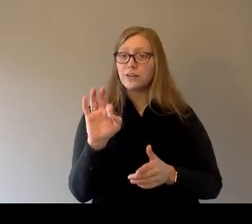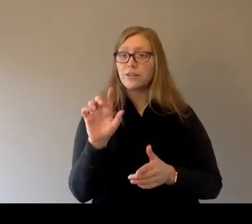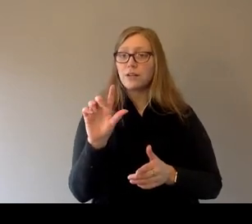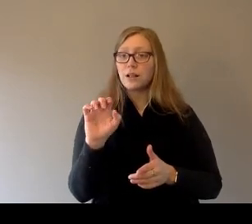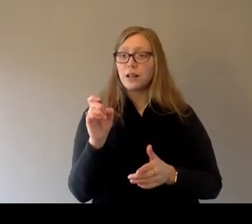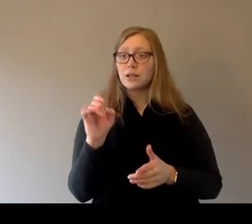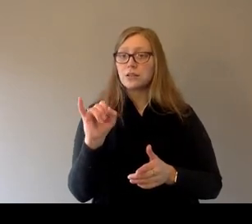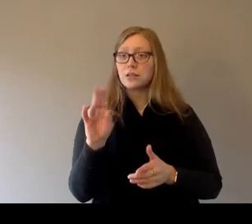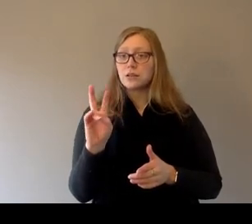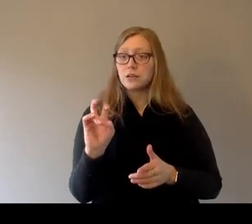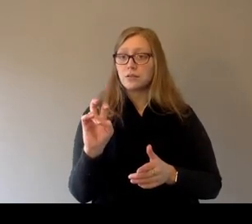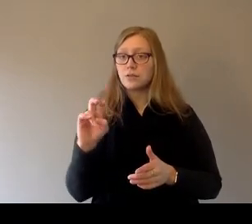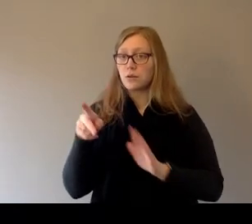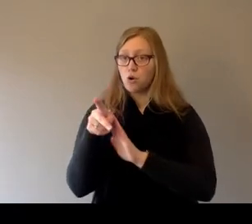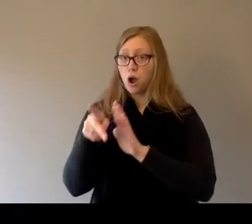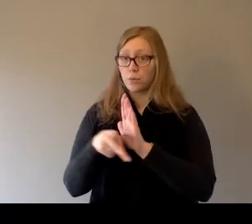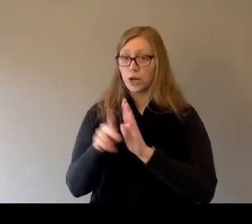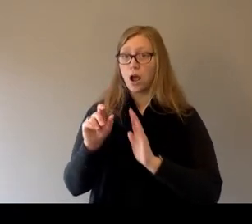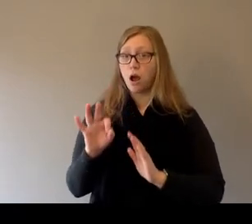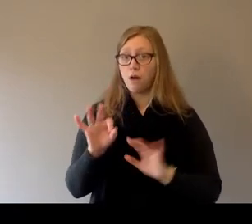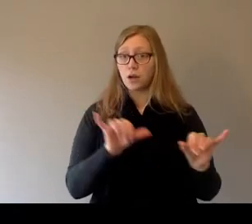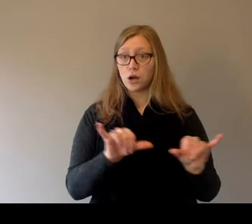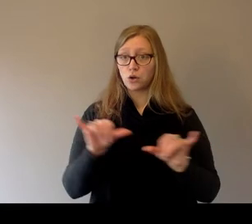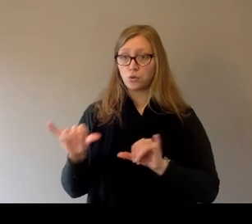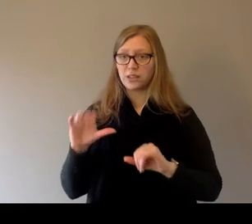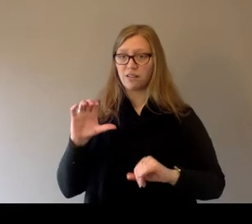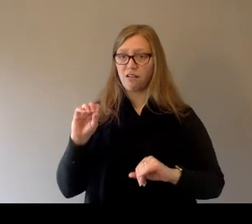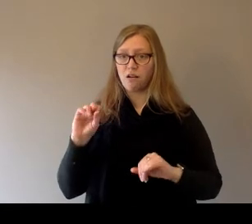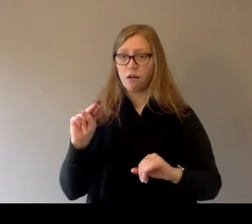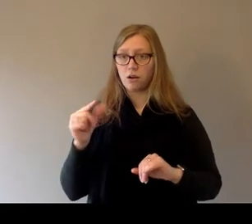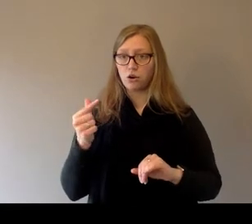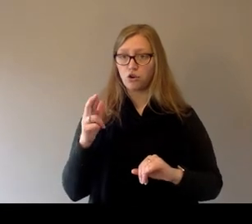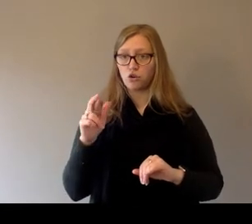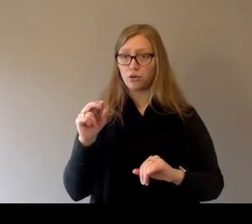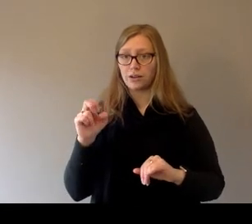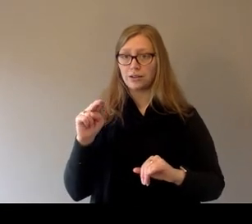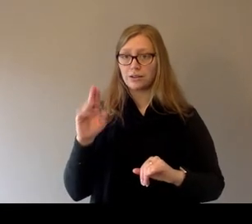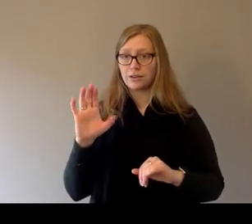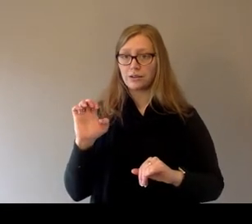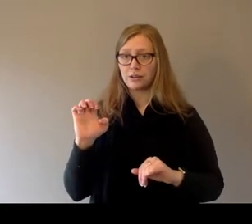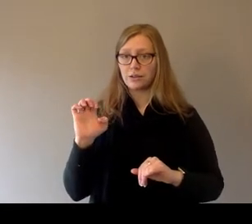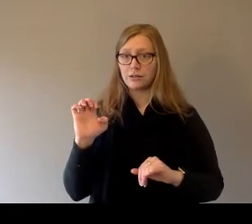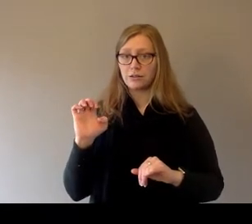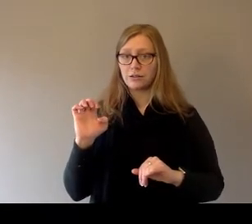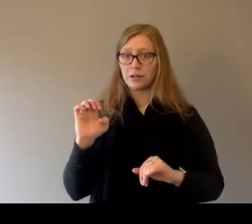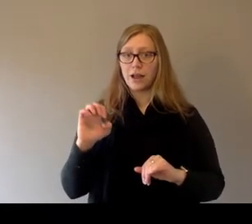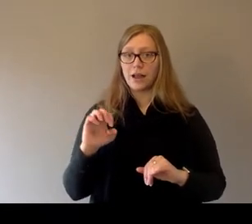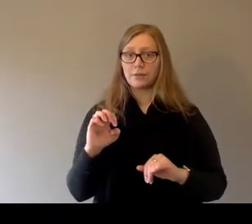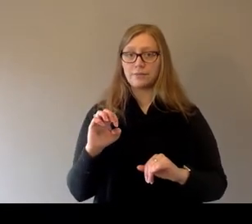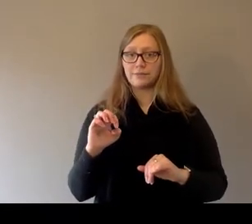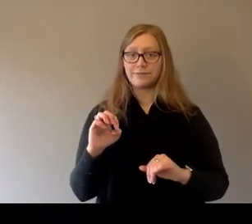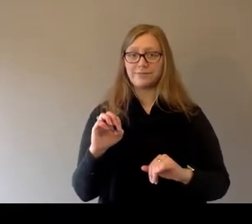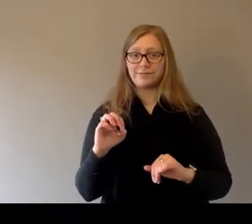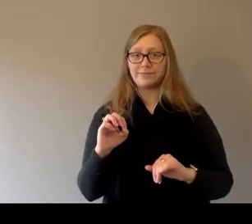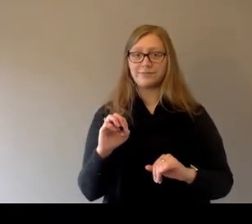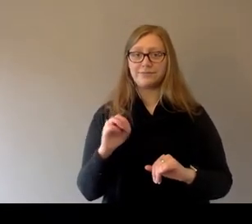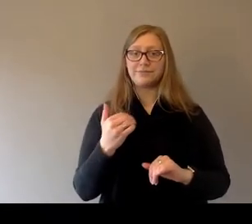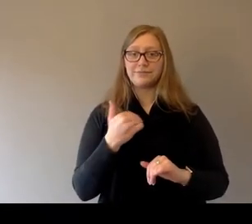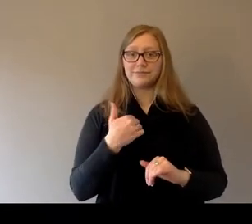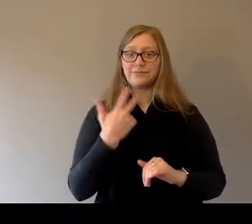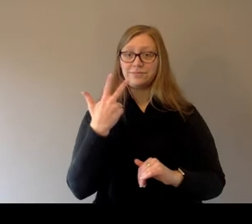property of congruence. All right, so we have these three facts. So we have this